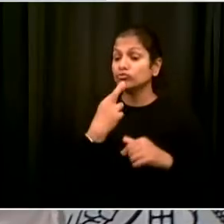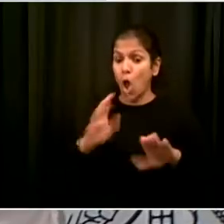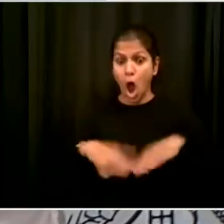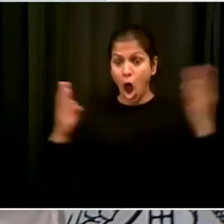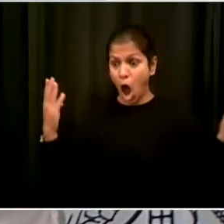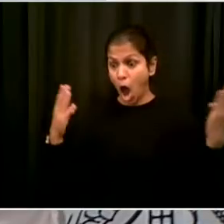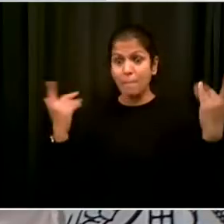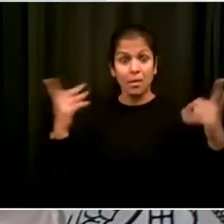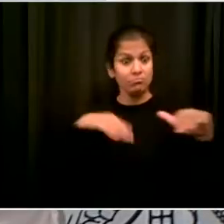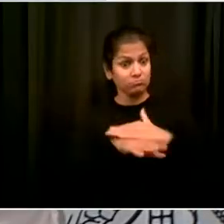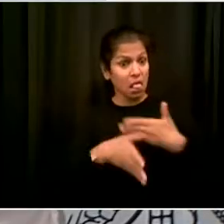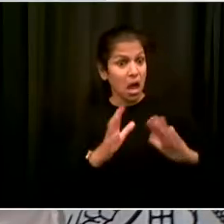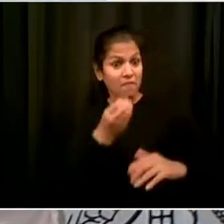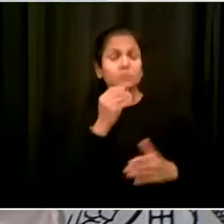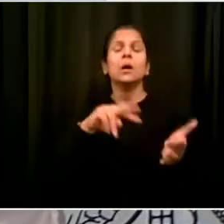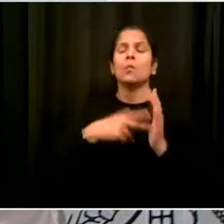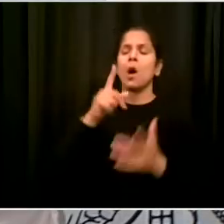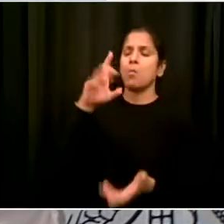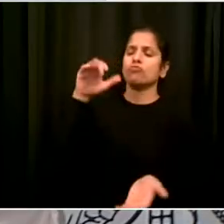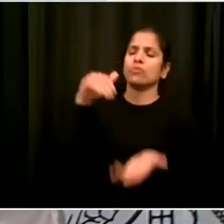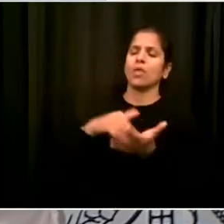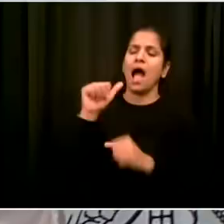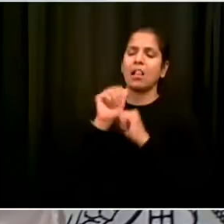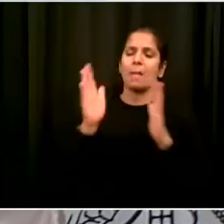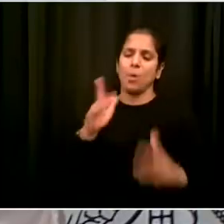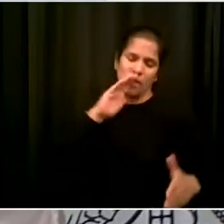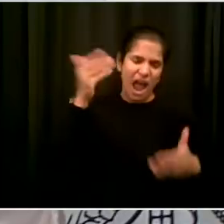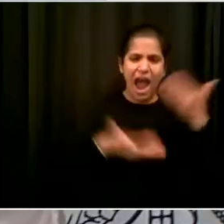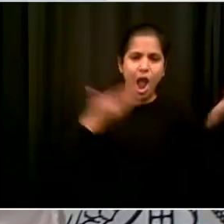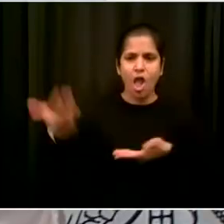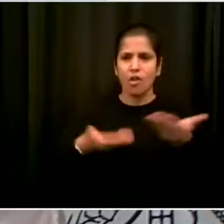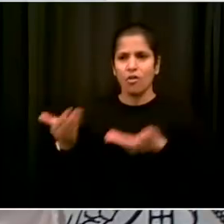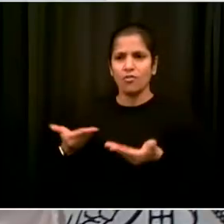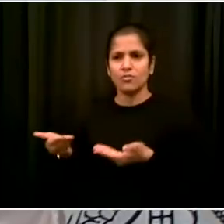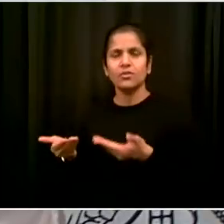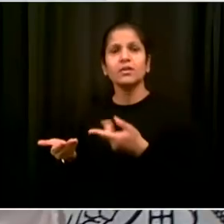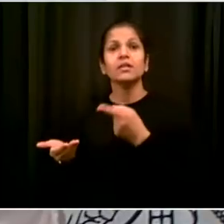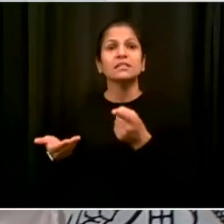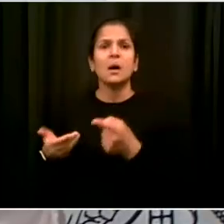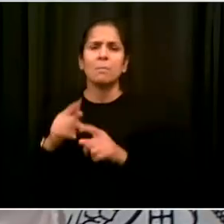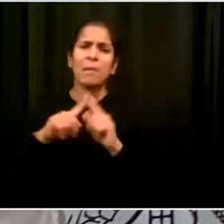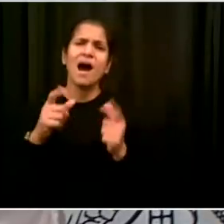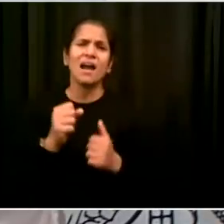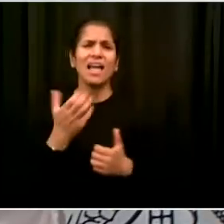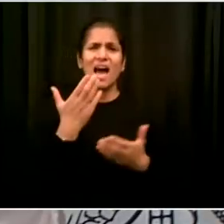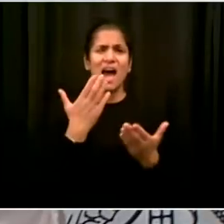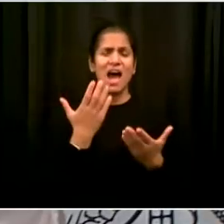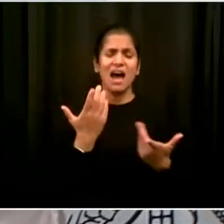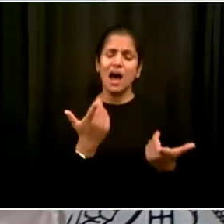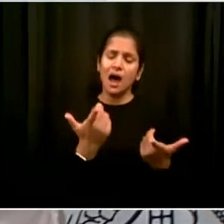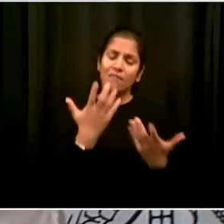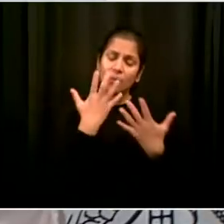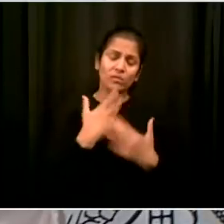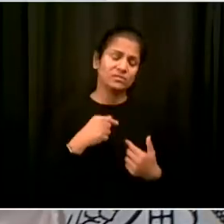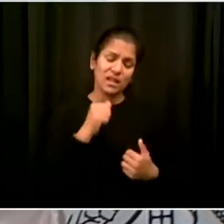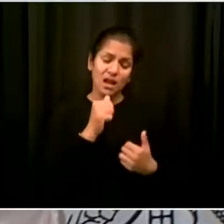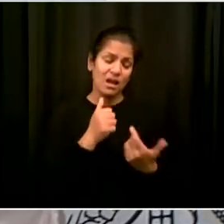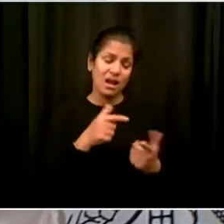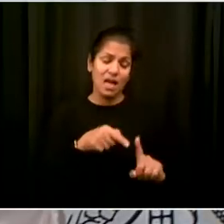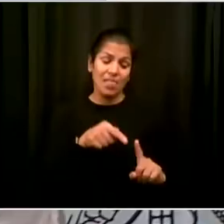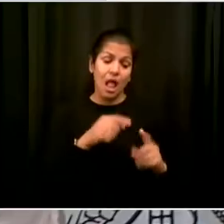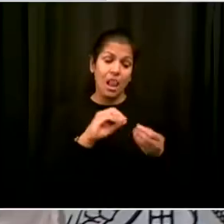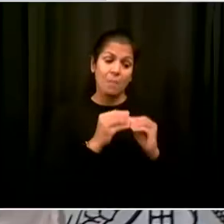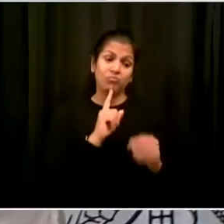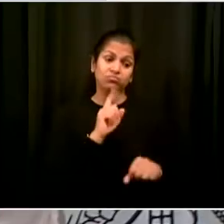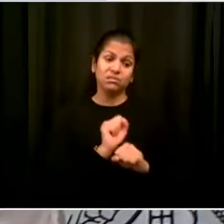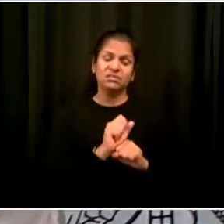For the first time, unfortunately, all three of our indicators are past their thresholds. That's a second wave. We have to fight